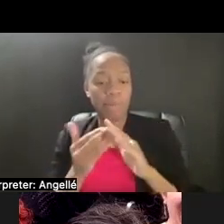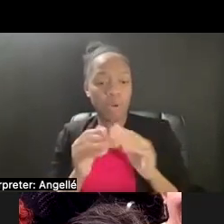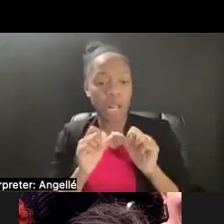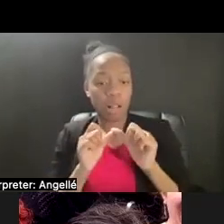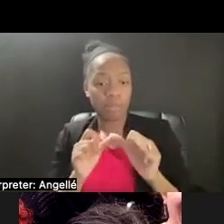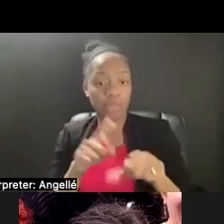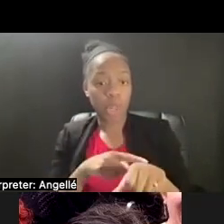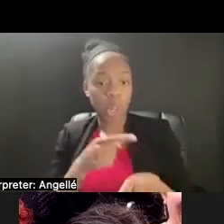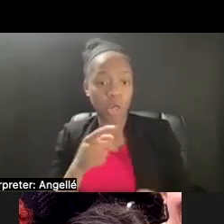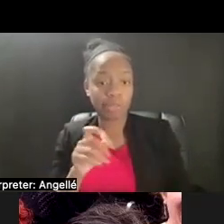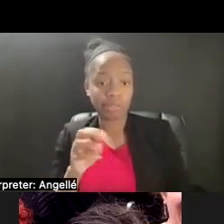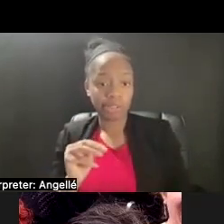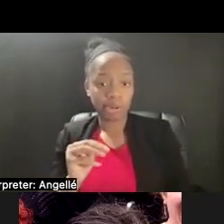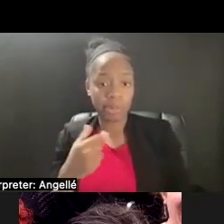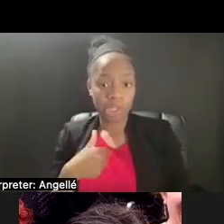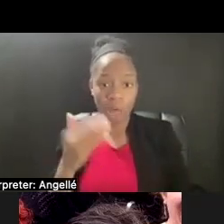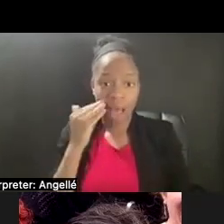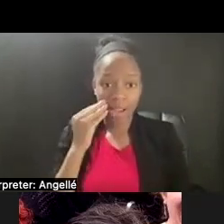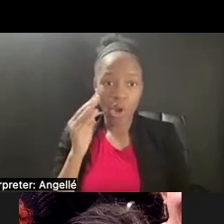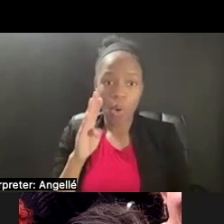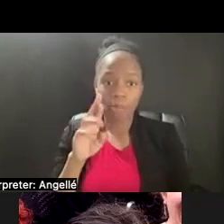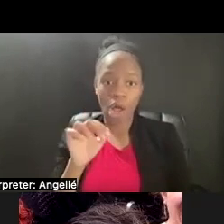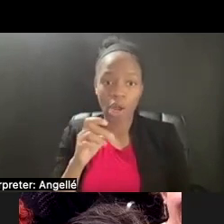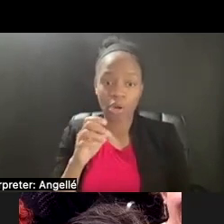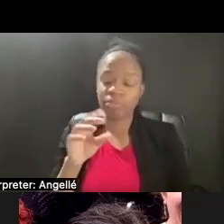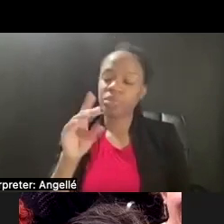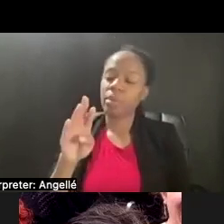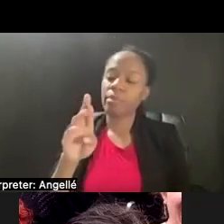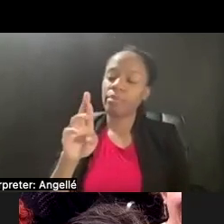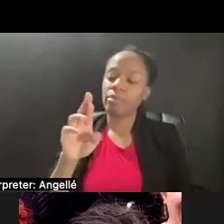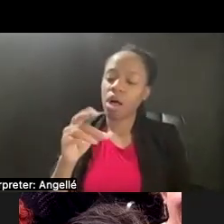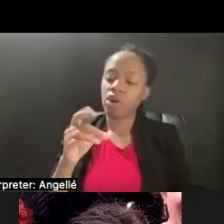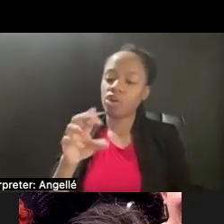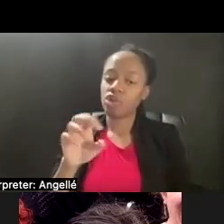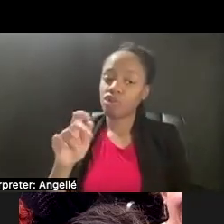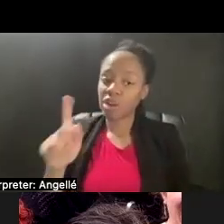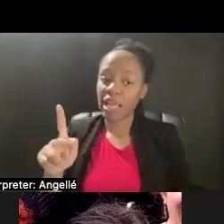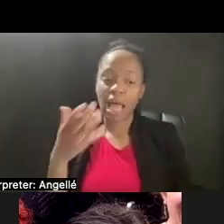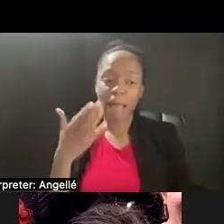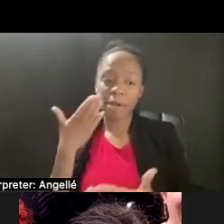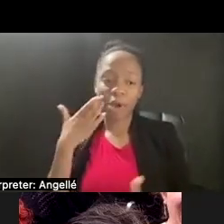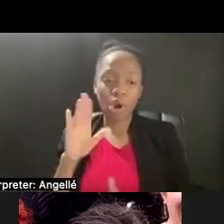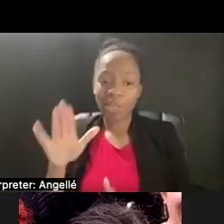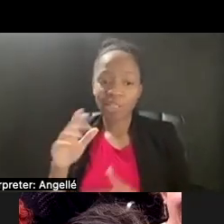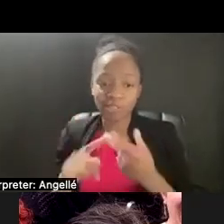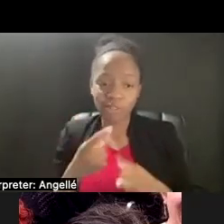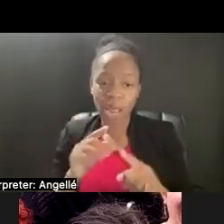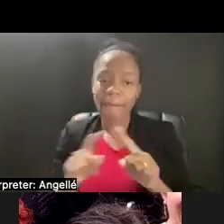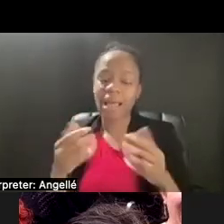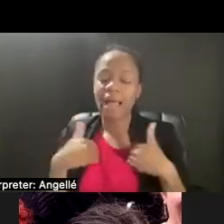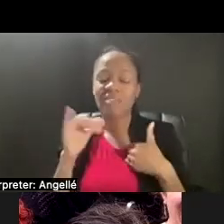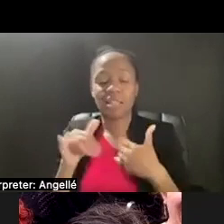say I know Broderick, right? But I might not know his friend, but just having that social